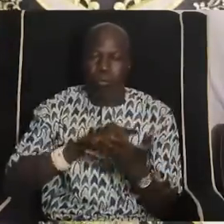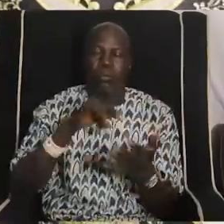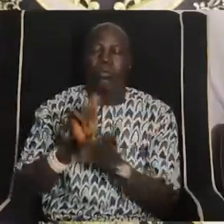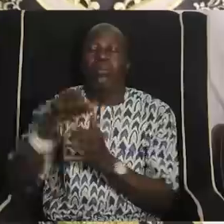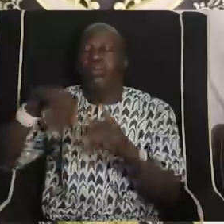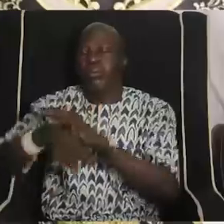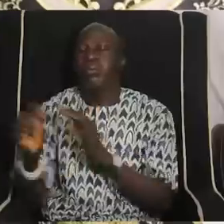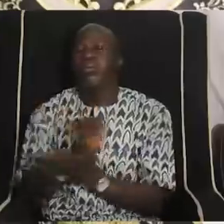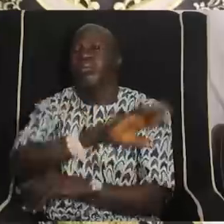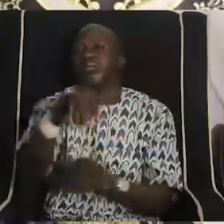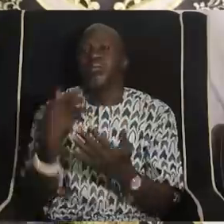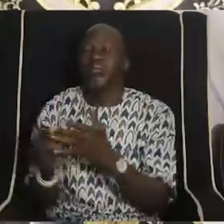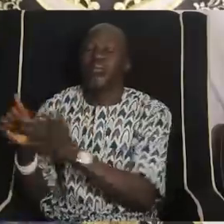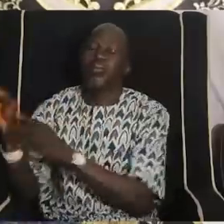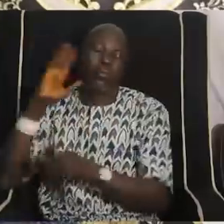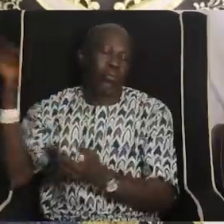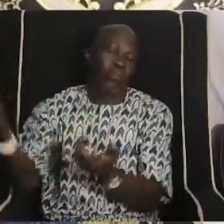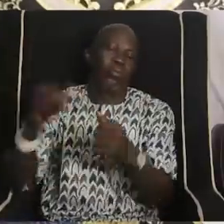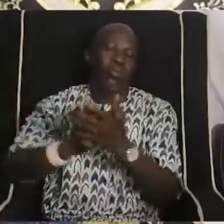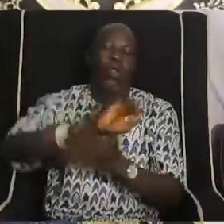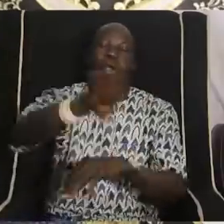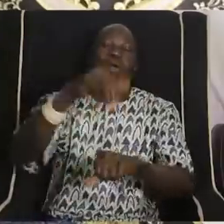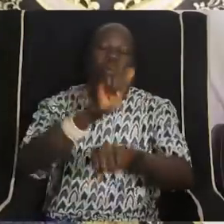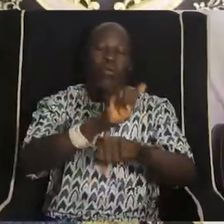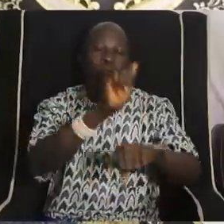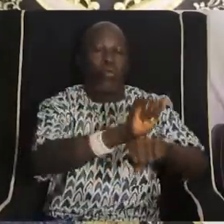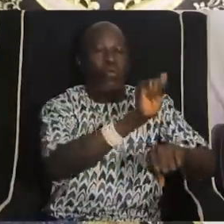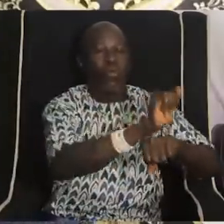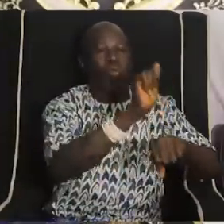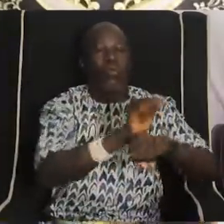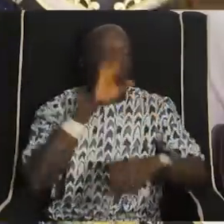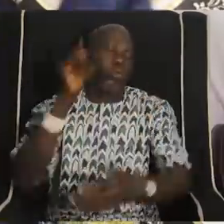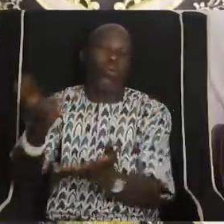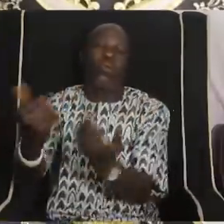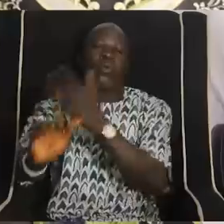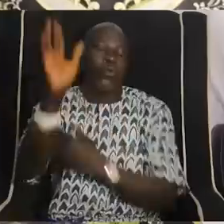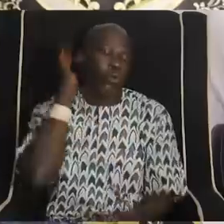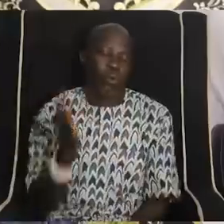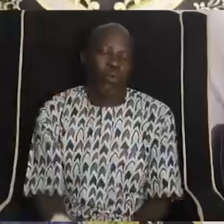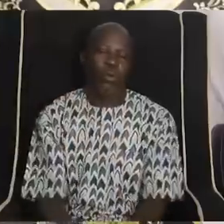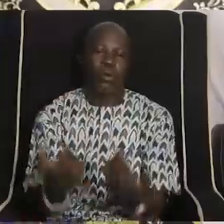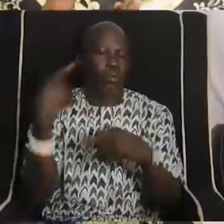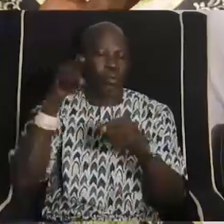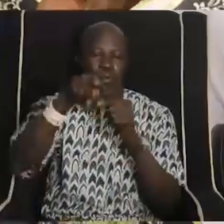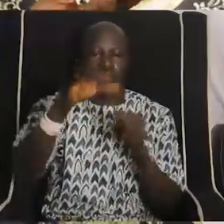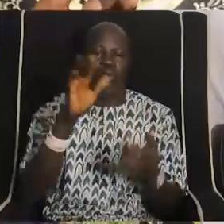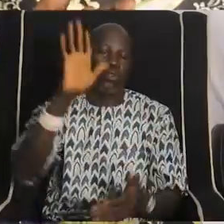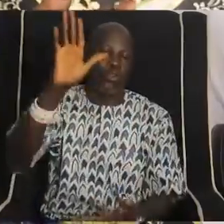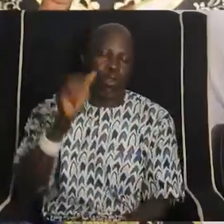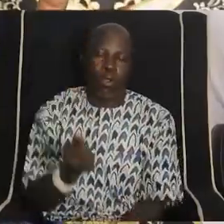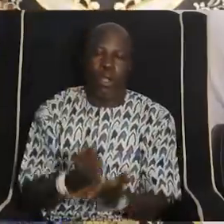it. That bill will be refilled. That contract will be fulfilled. God will rise for your